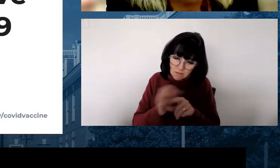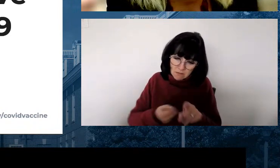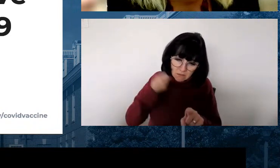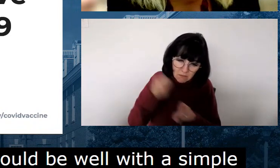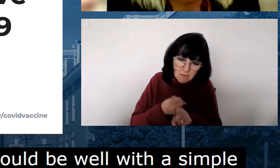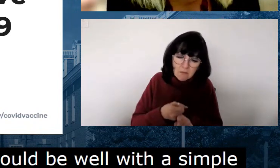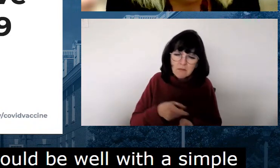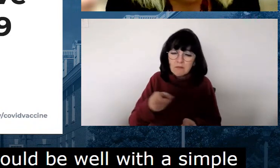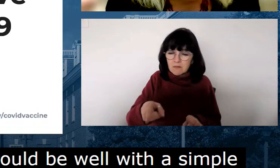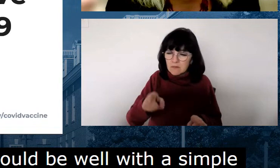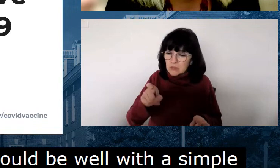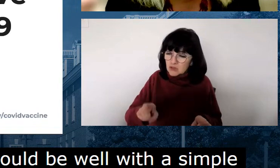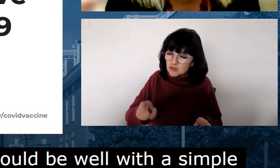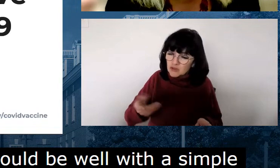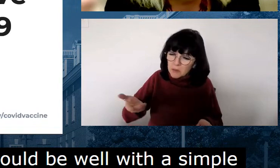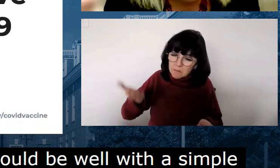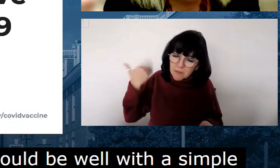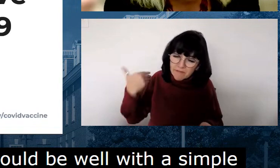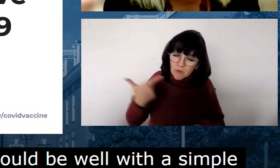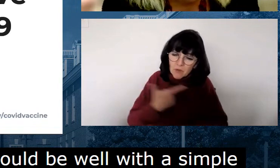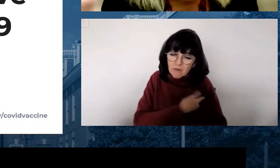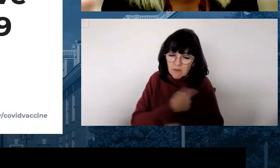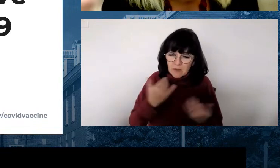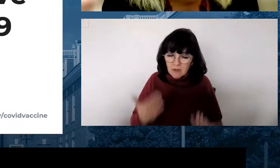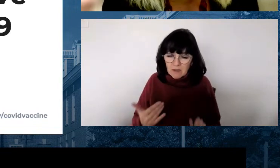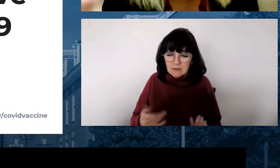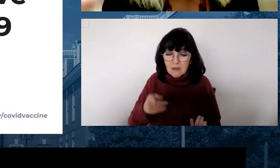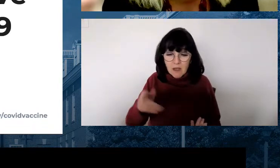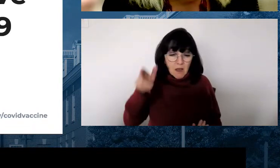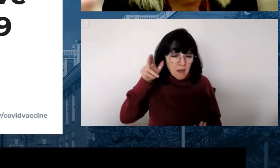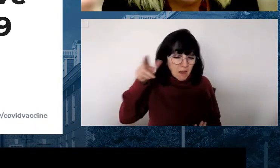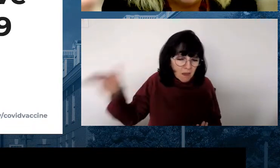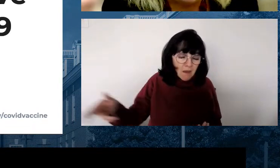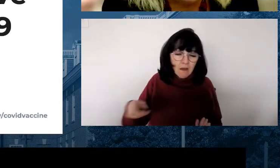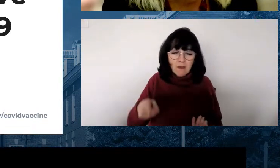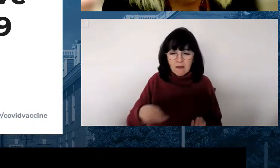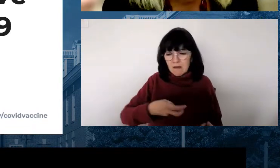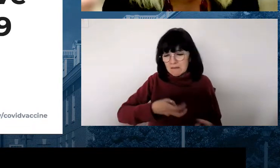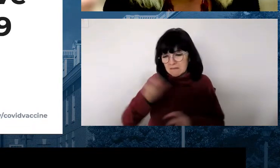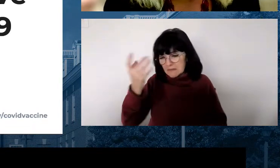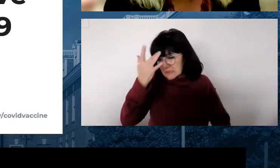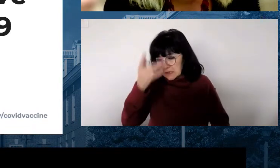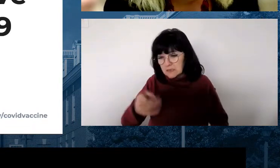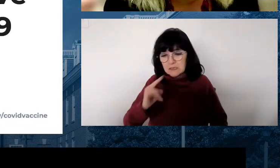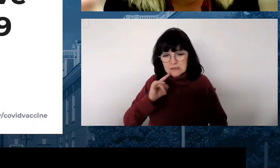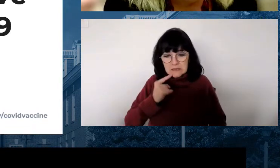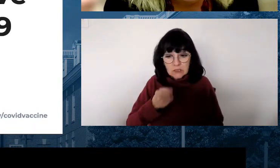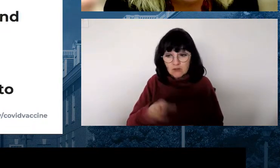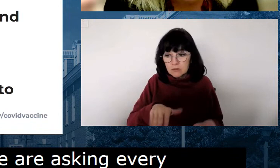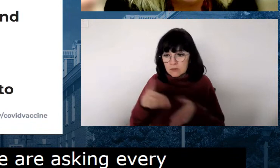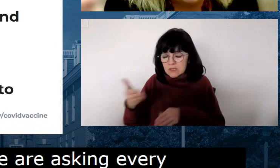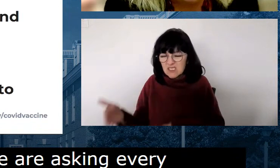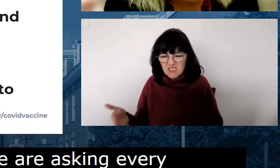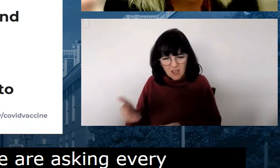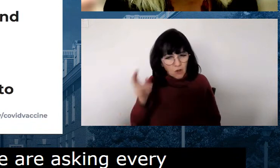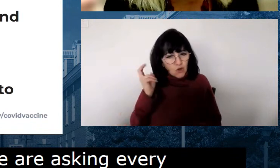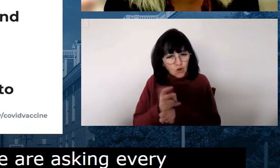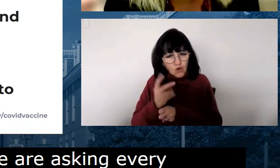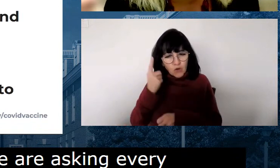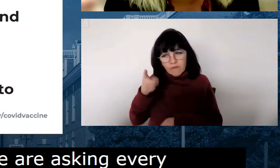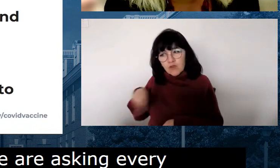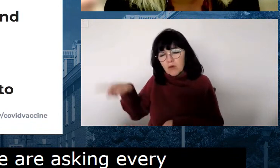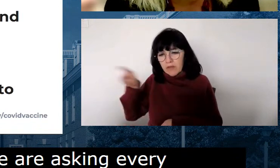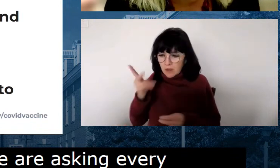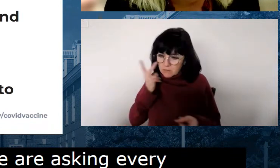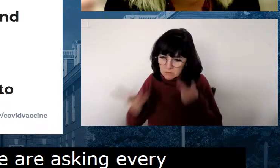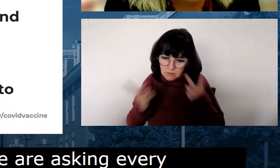asking that each and every Delawarean gets vaccinated. And if you've been fully vaccinated, that